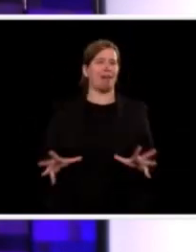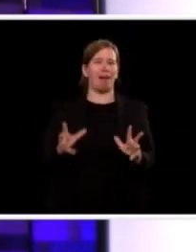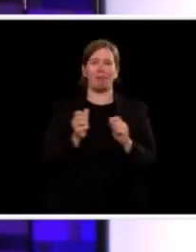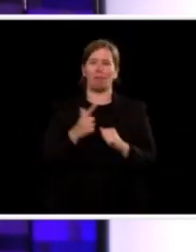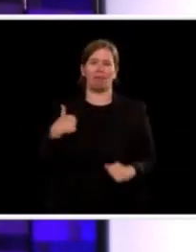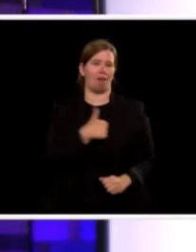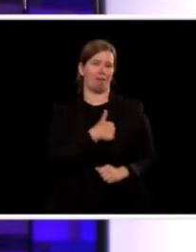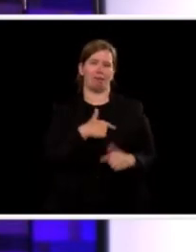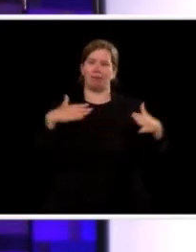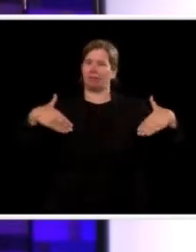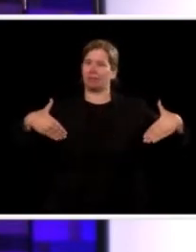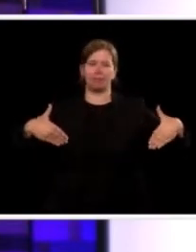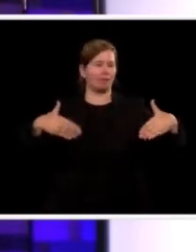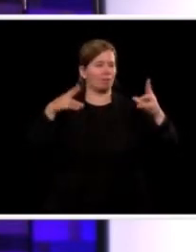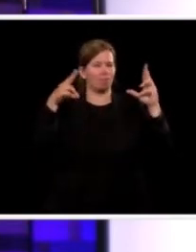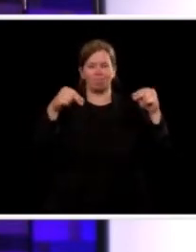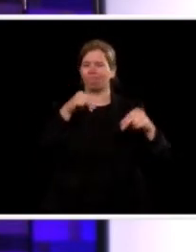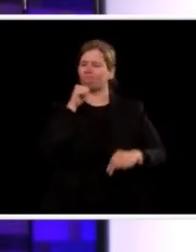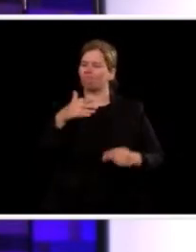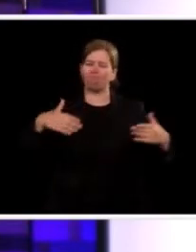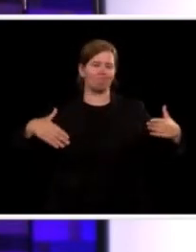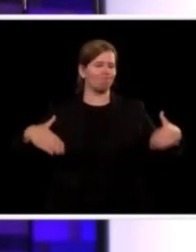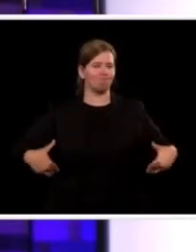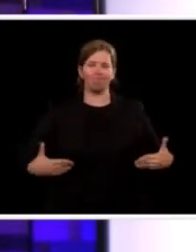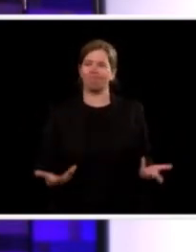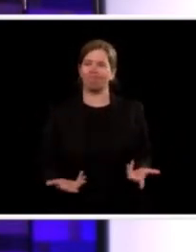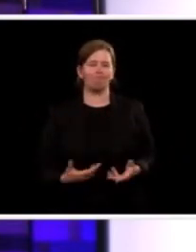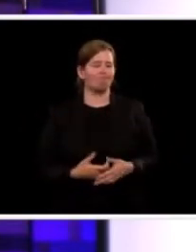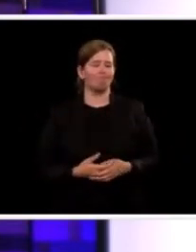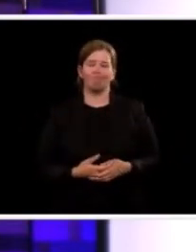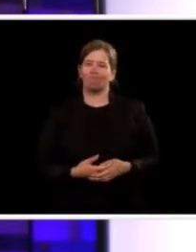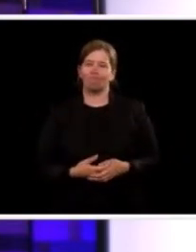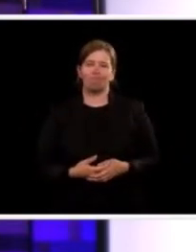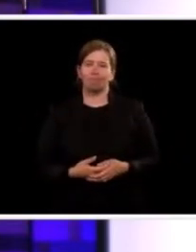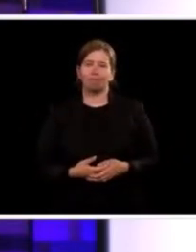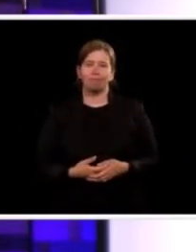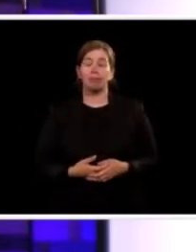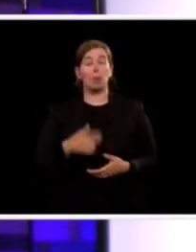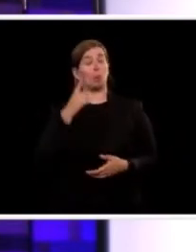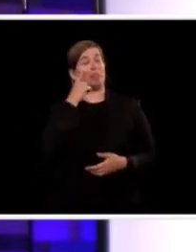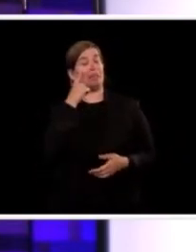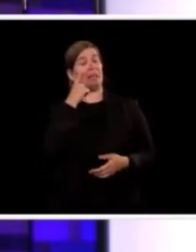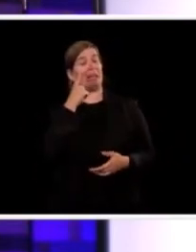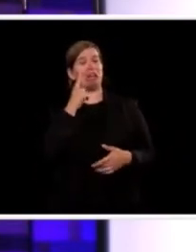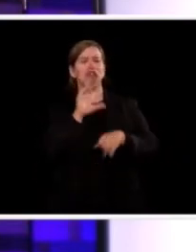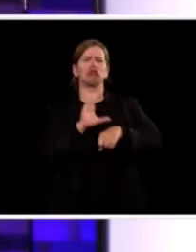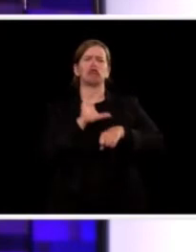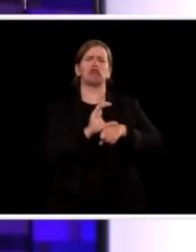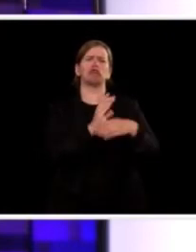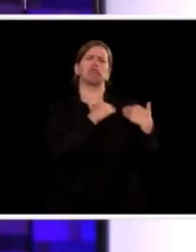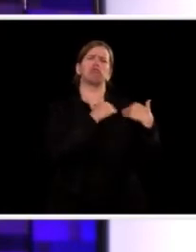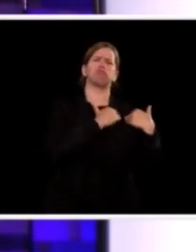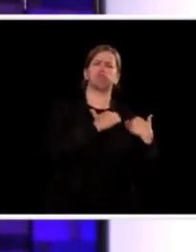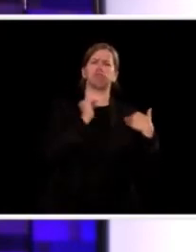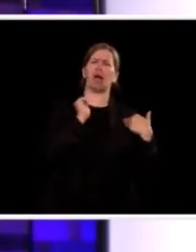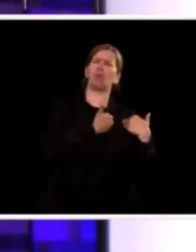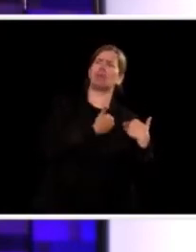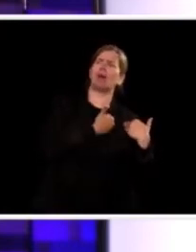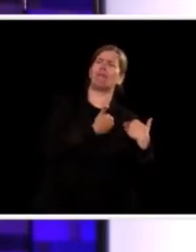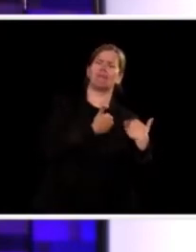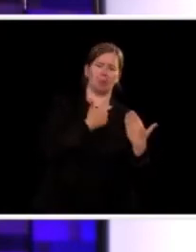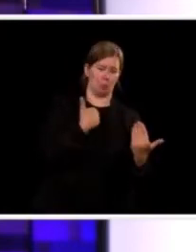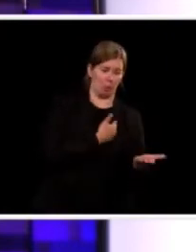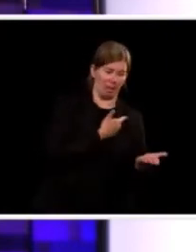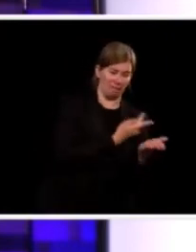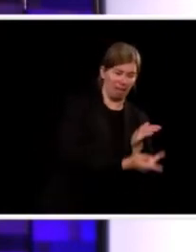people. Not yet. We may think the heavy lifting of doing church is just on us, and when we fail, the